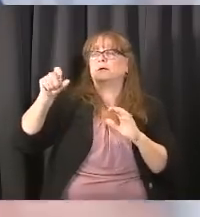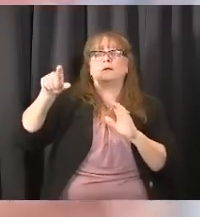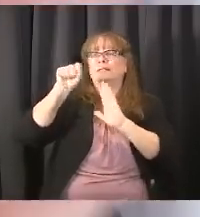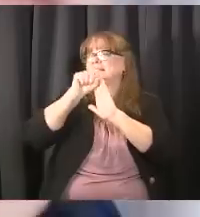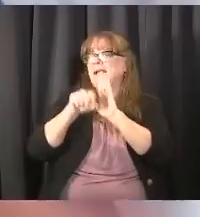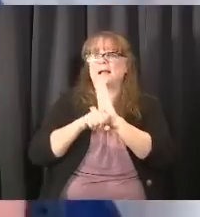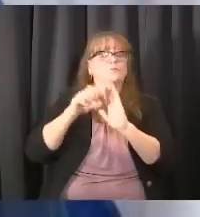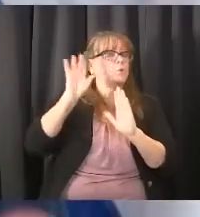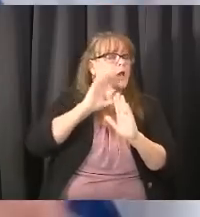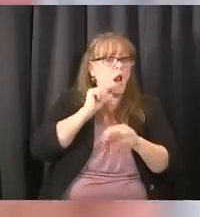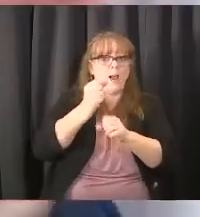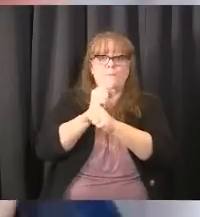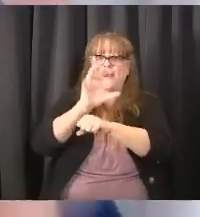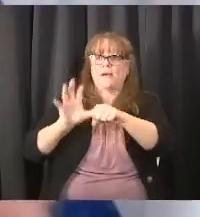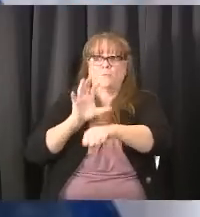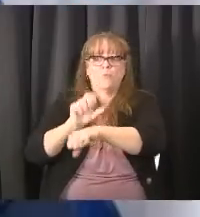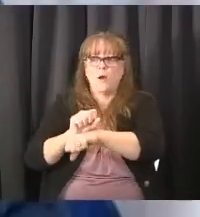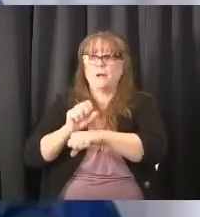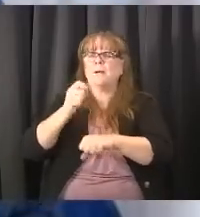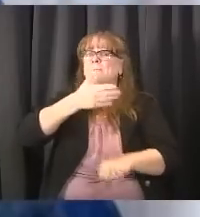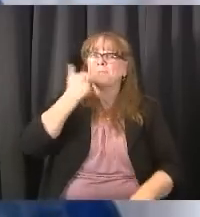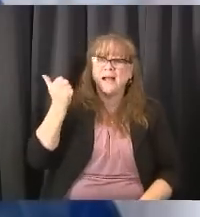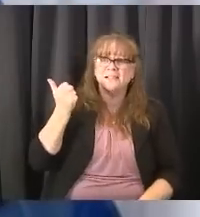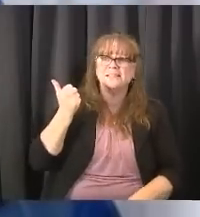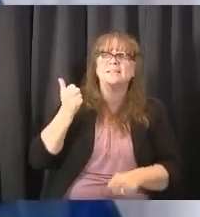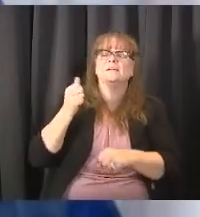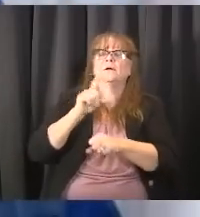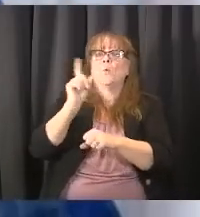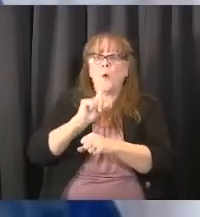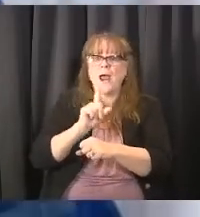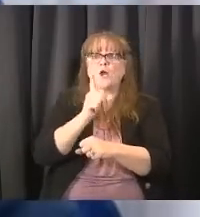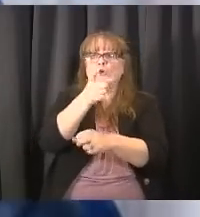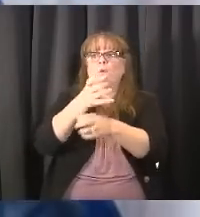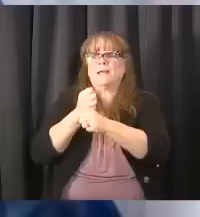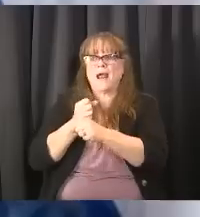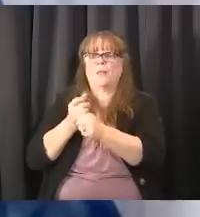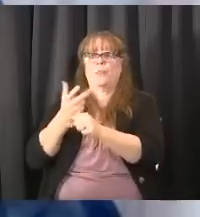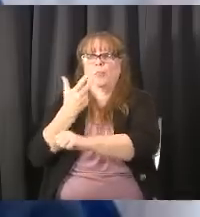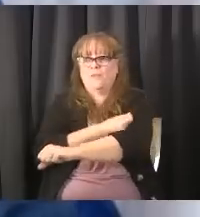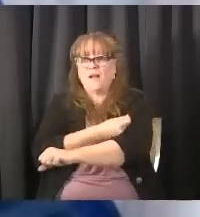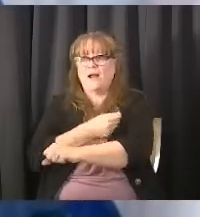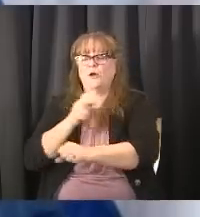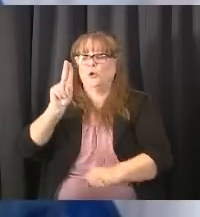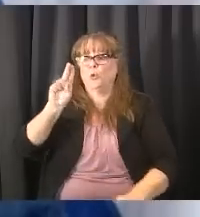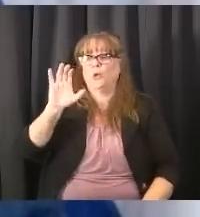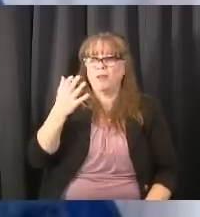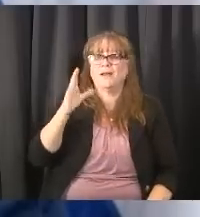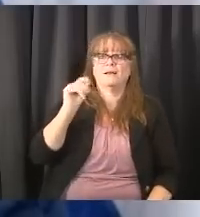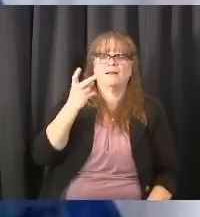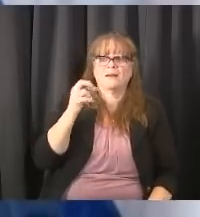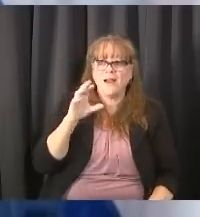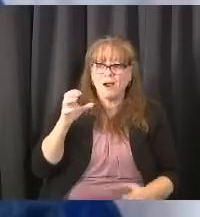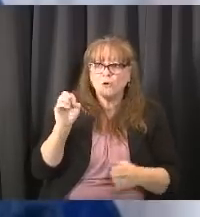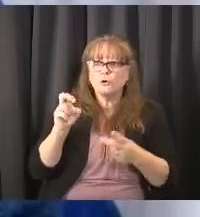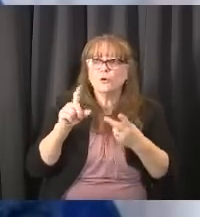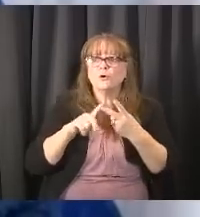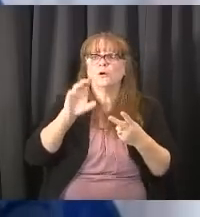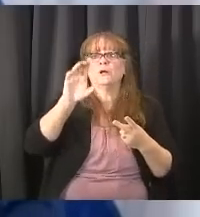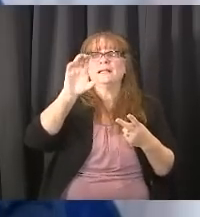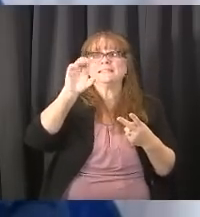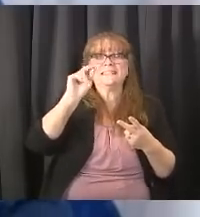It could be UCHealth or Centura. It could be Safeway. It could be Community Health